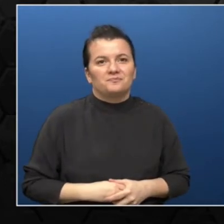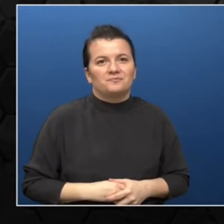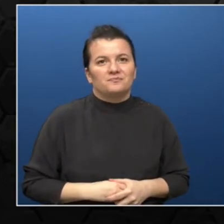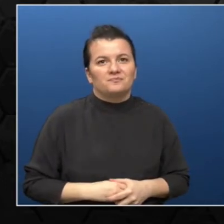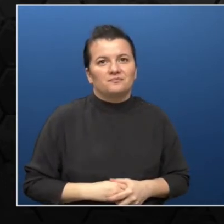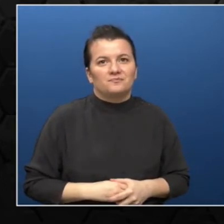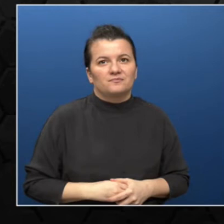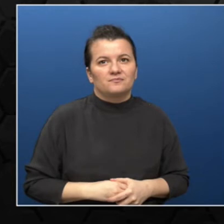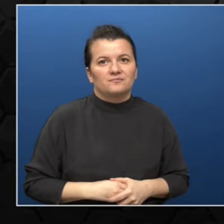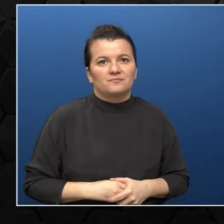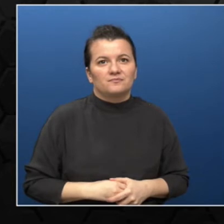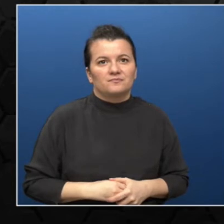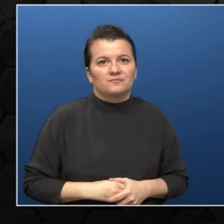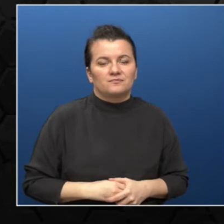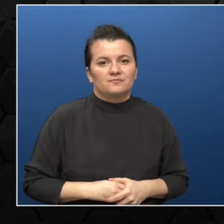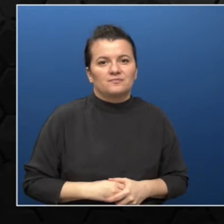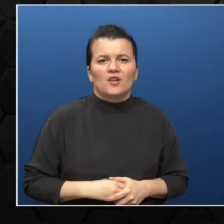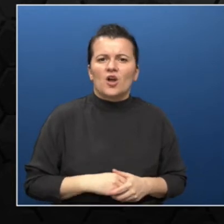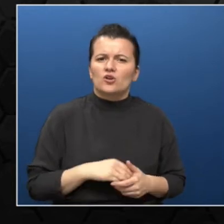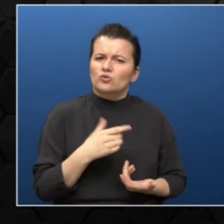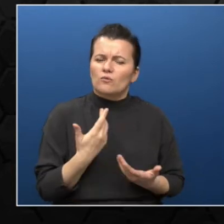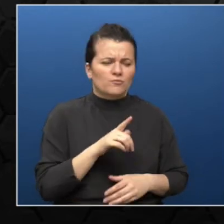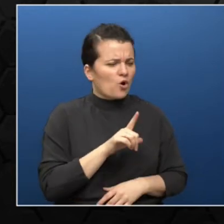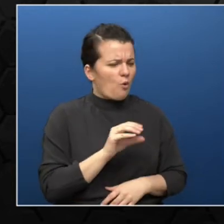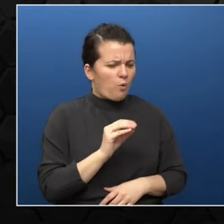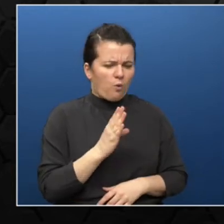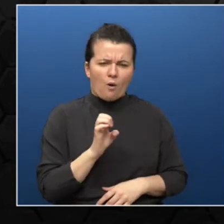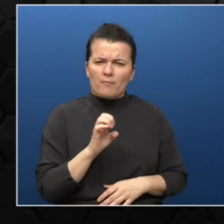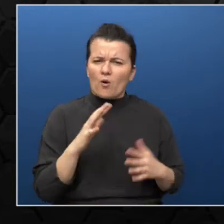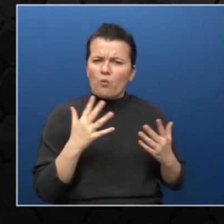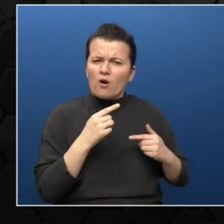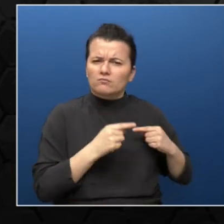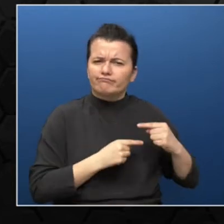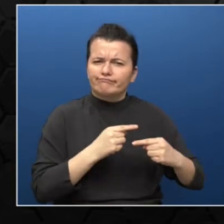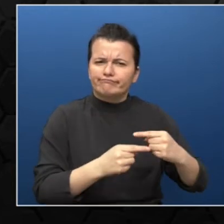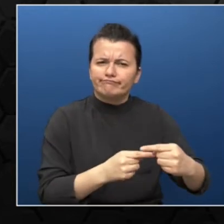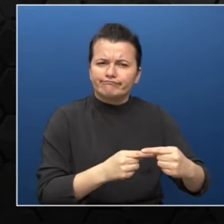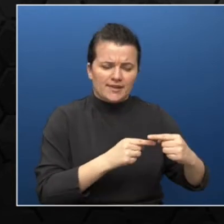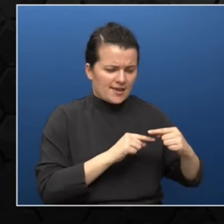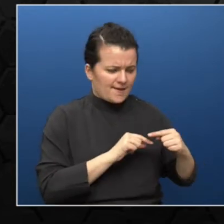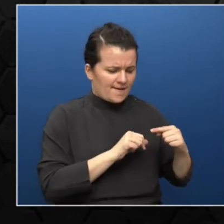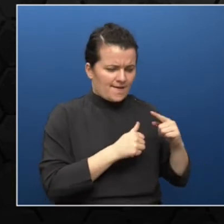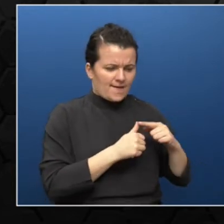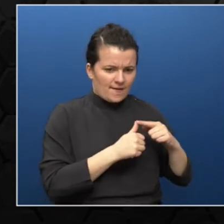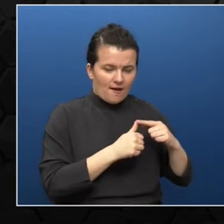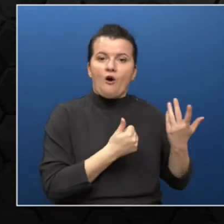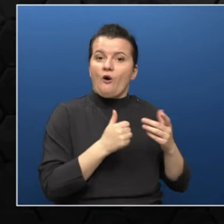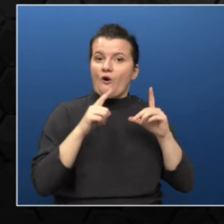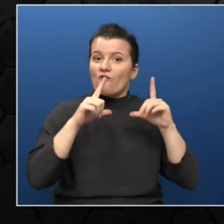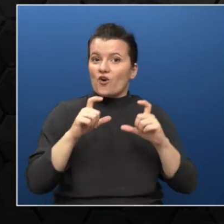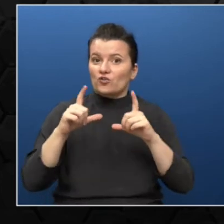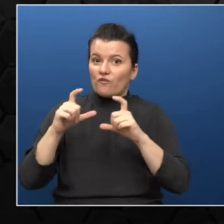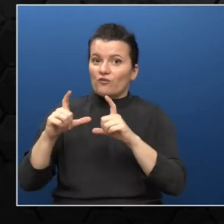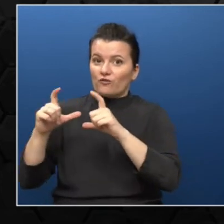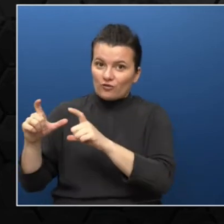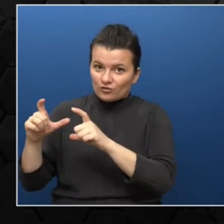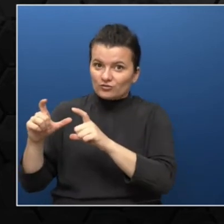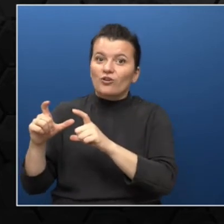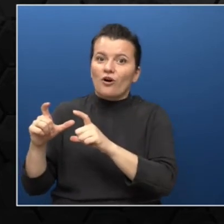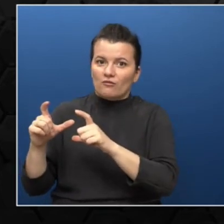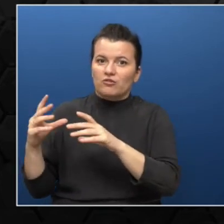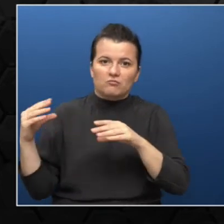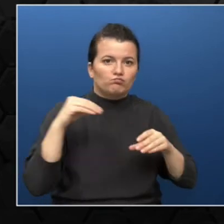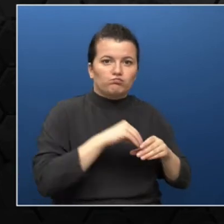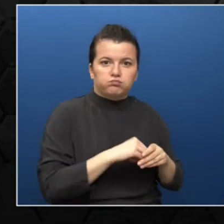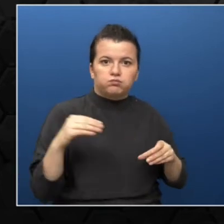Now, what did we do in Lobe AI again? Well, we took some of our own pictures, or you could, of course, get some pictures from